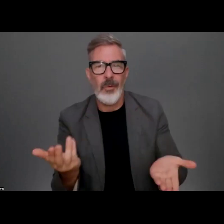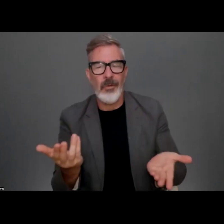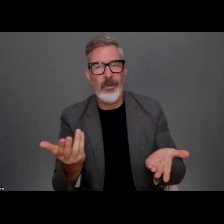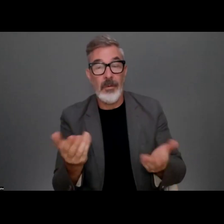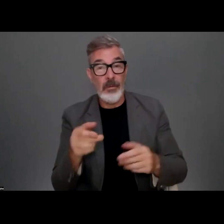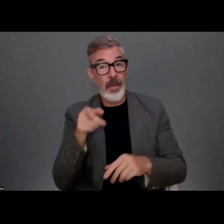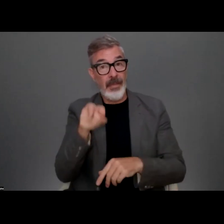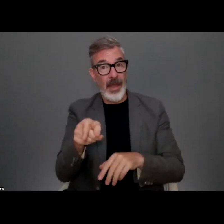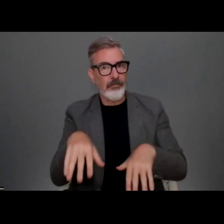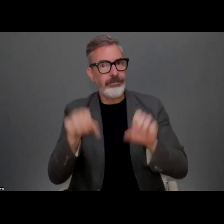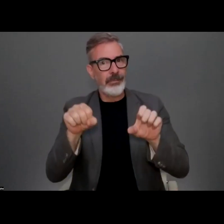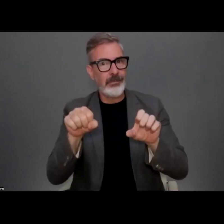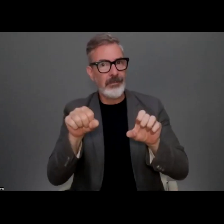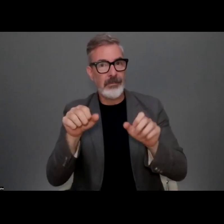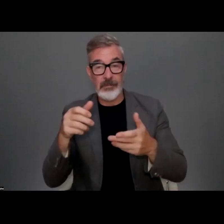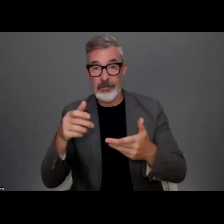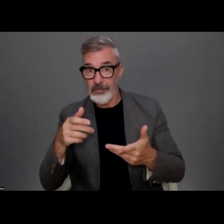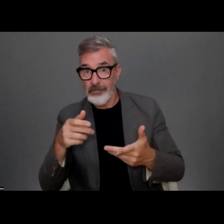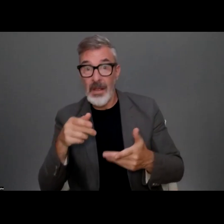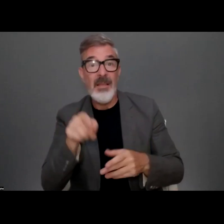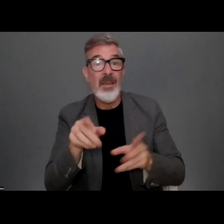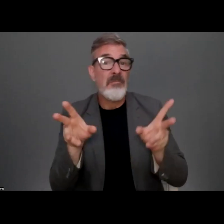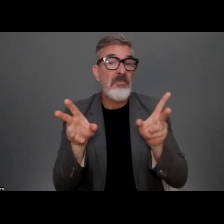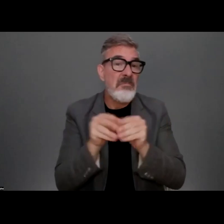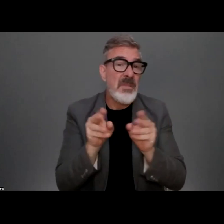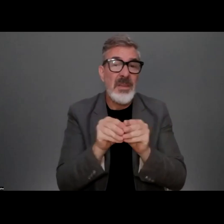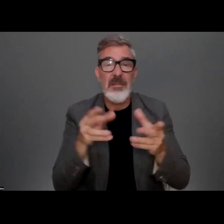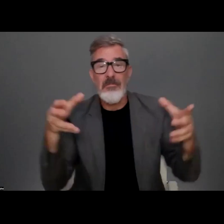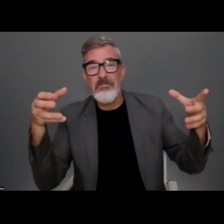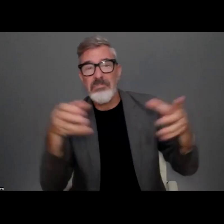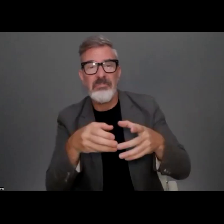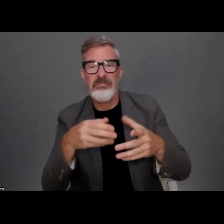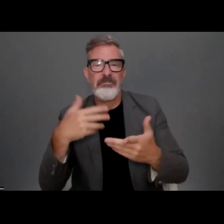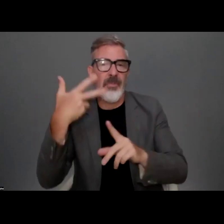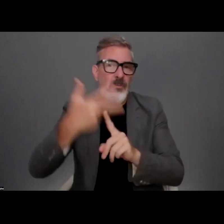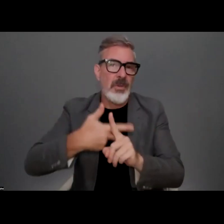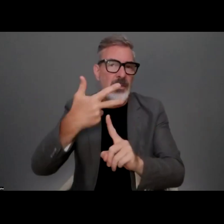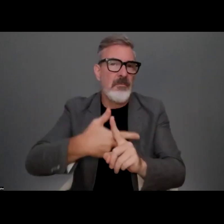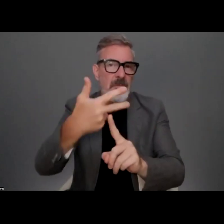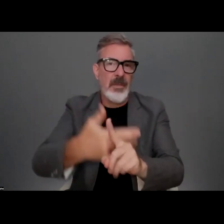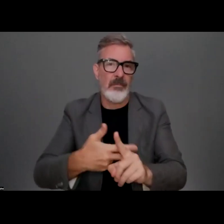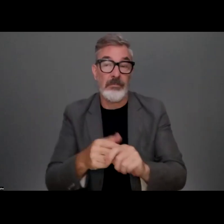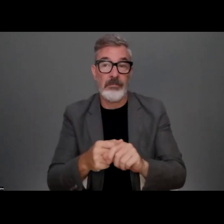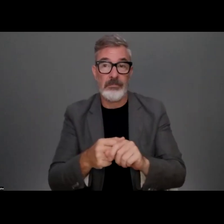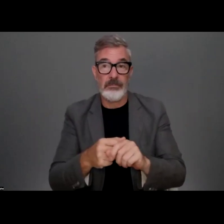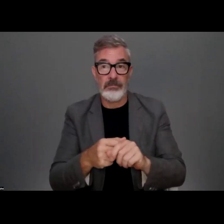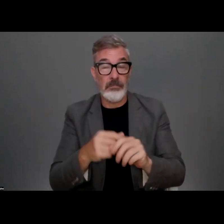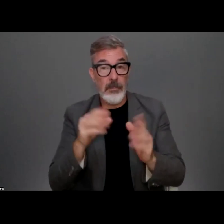months. And everybody attends, everybody. So